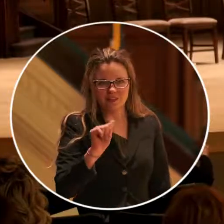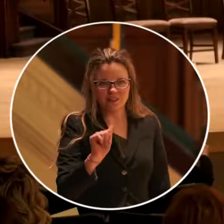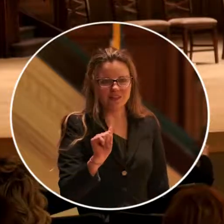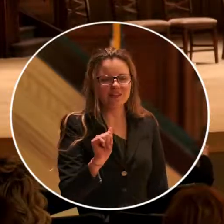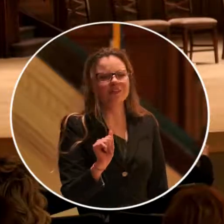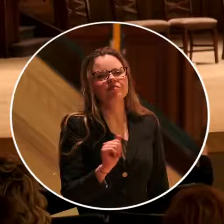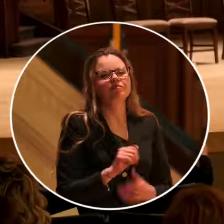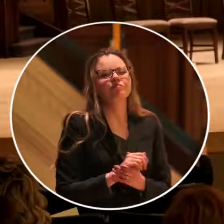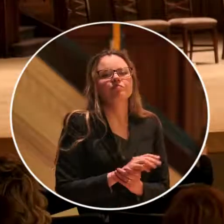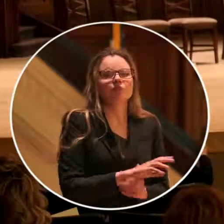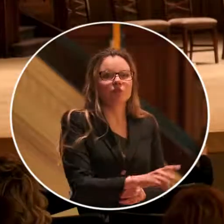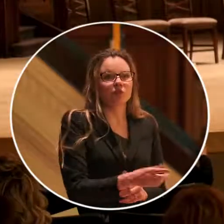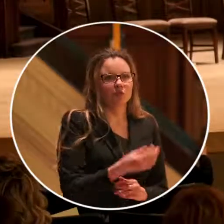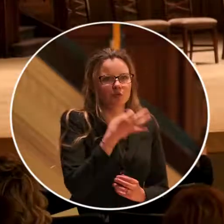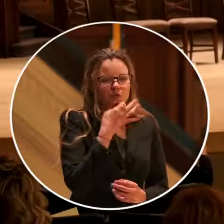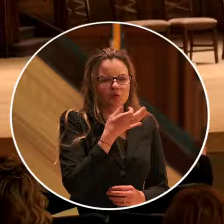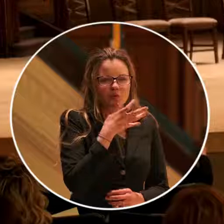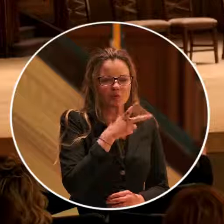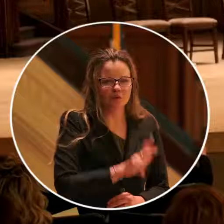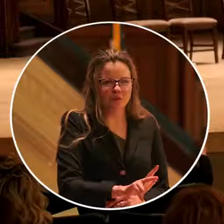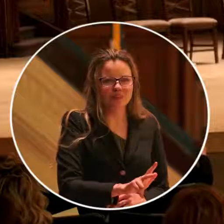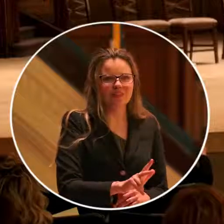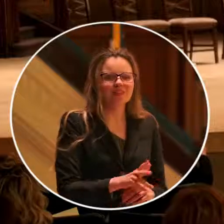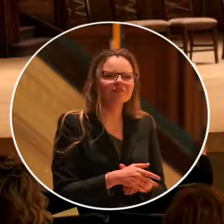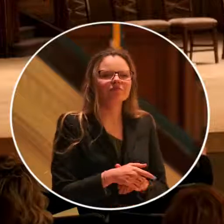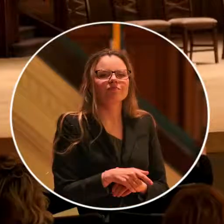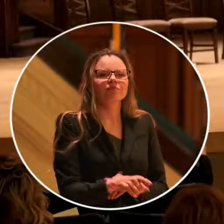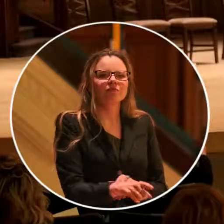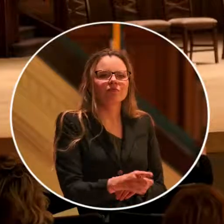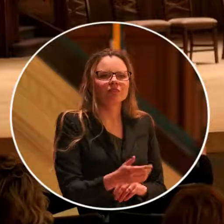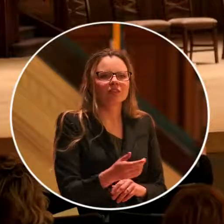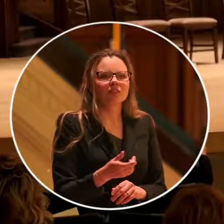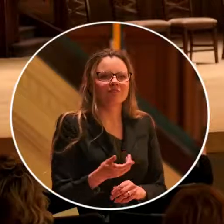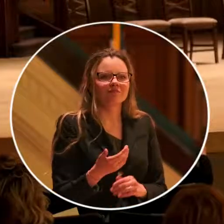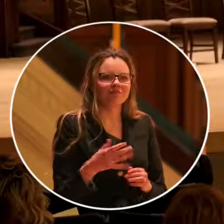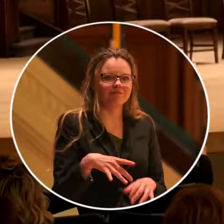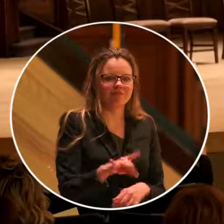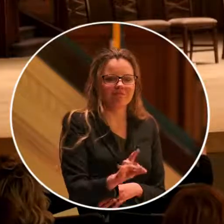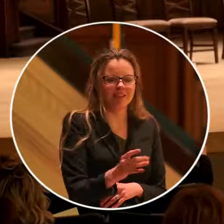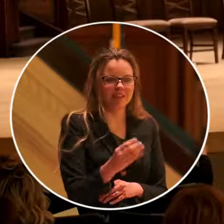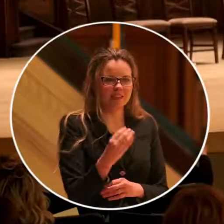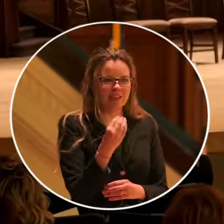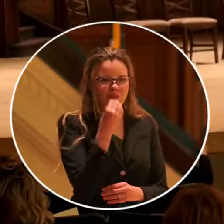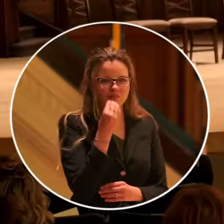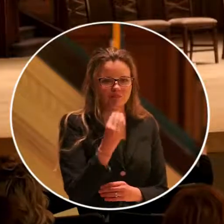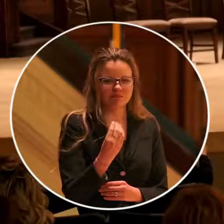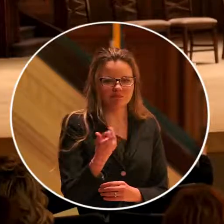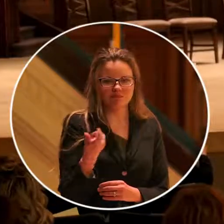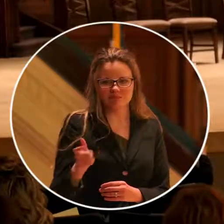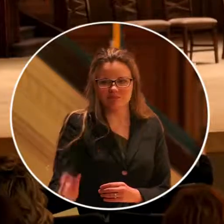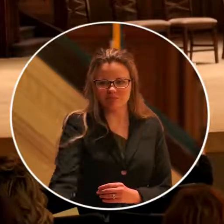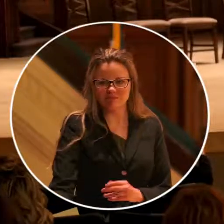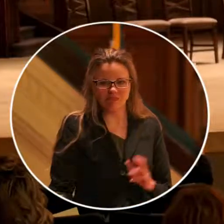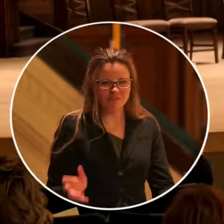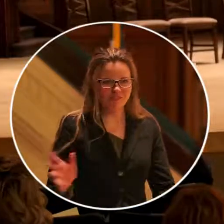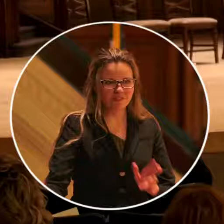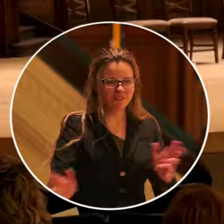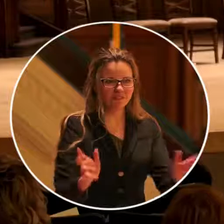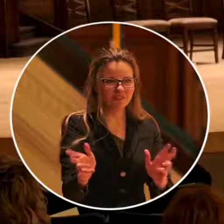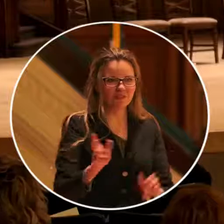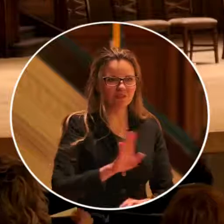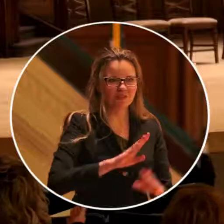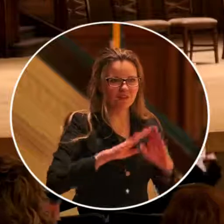her motherhood and storytelling journey at andreaholland.net. Please help me welcome to the stage, Andrea